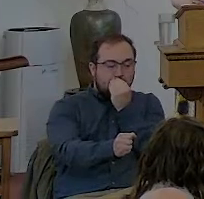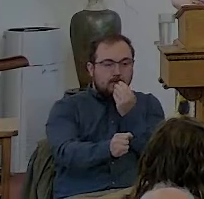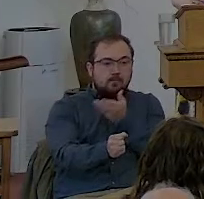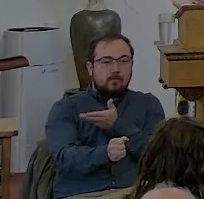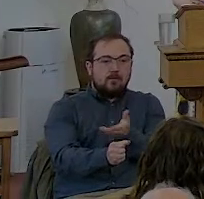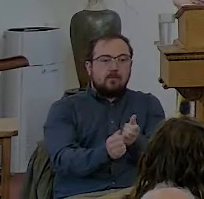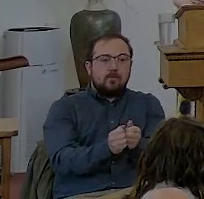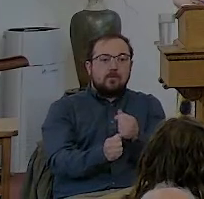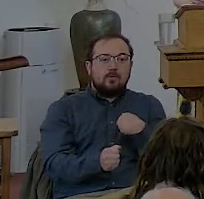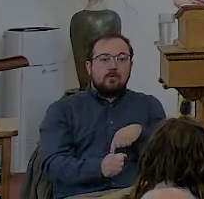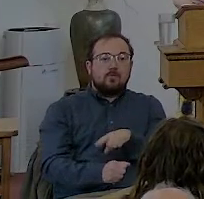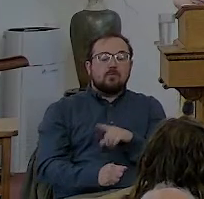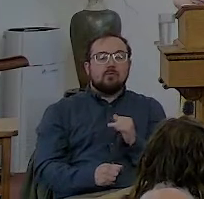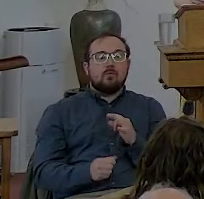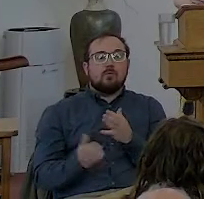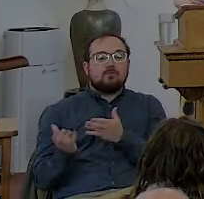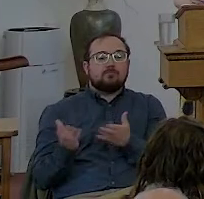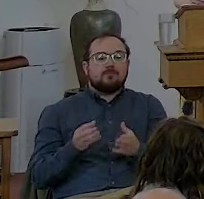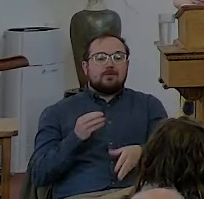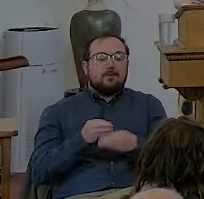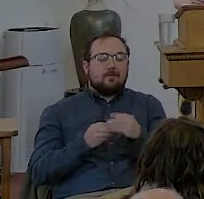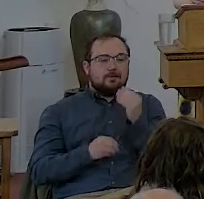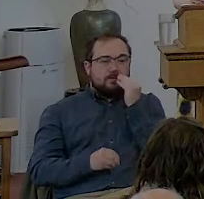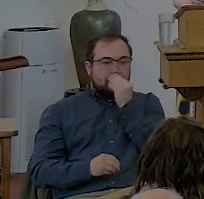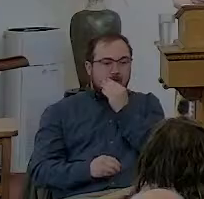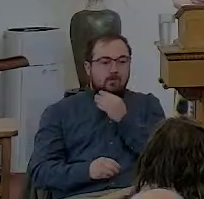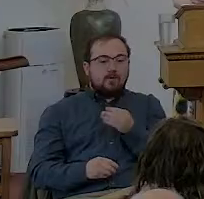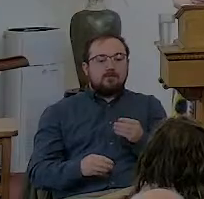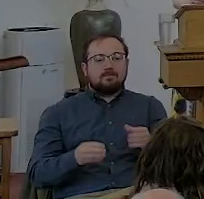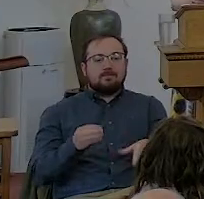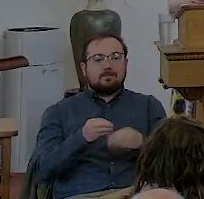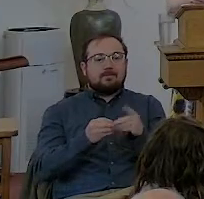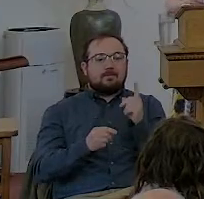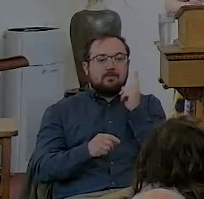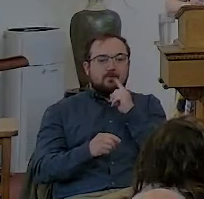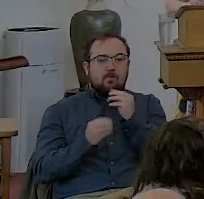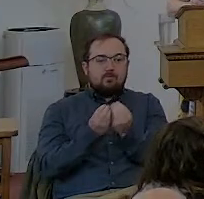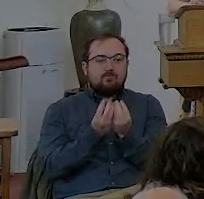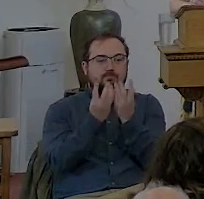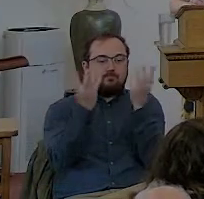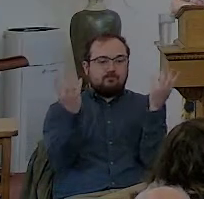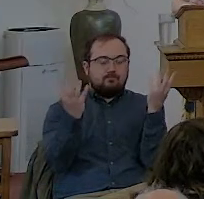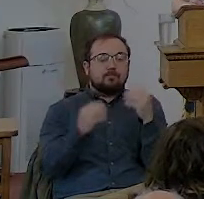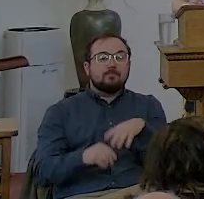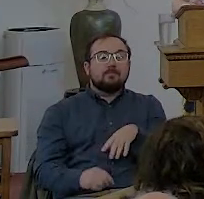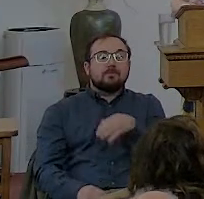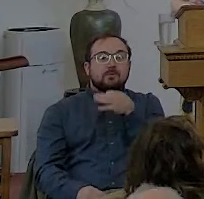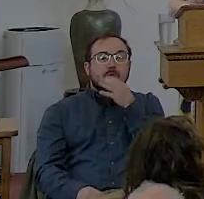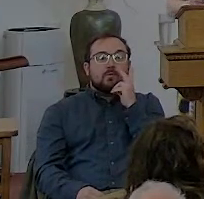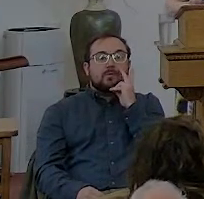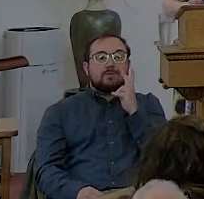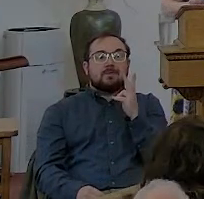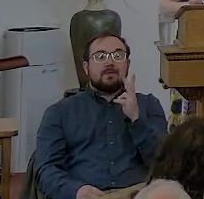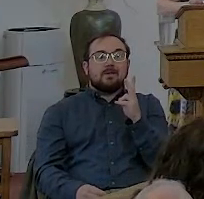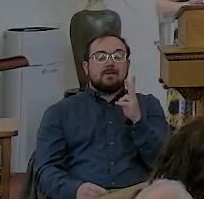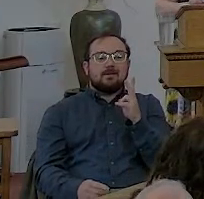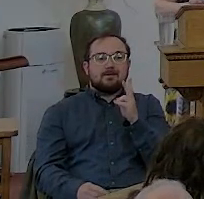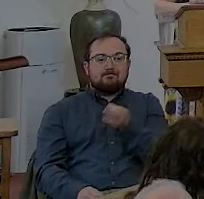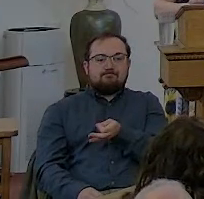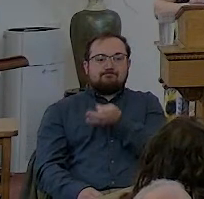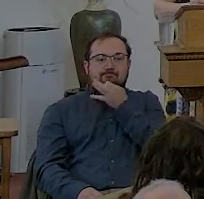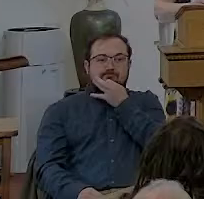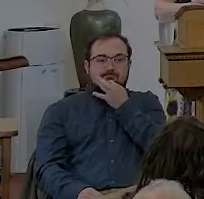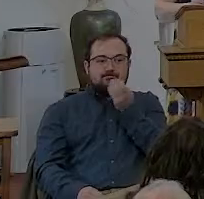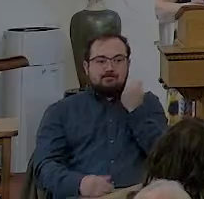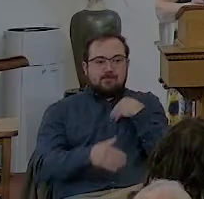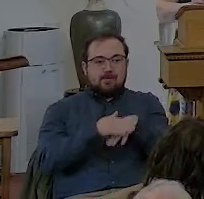you, or you took one of the extra flowers that were there and put it in the bouquet. Soon we will see our masterpiece as it comes into the